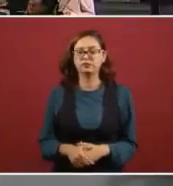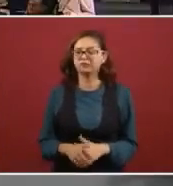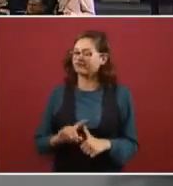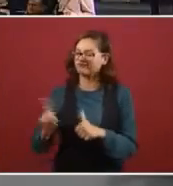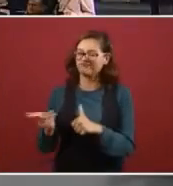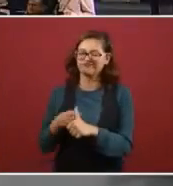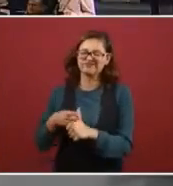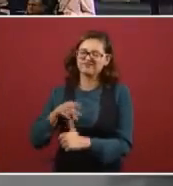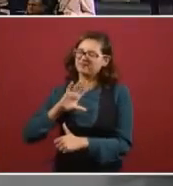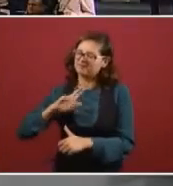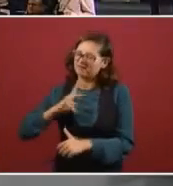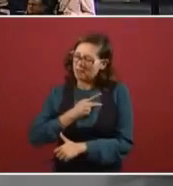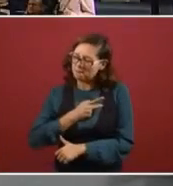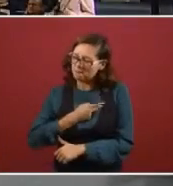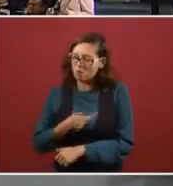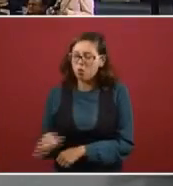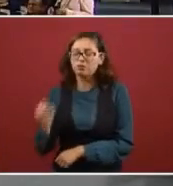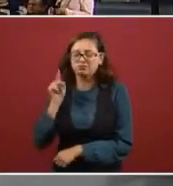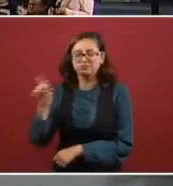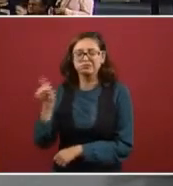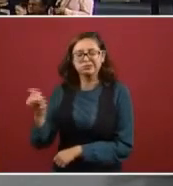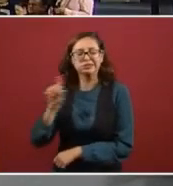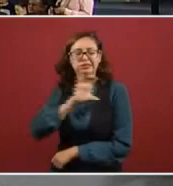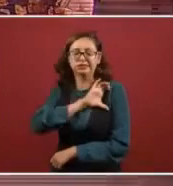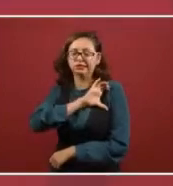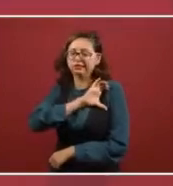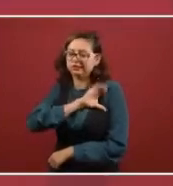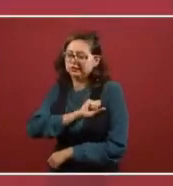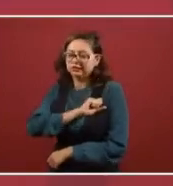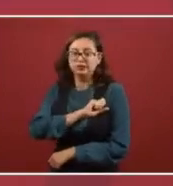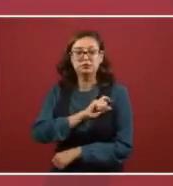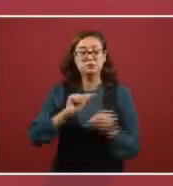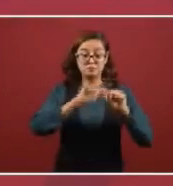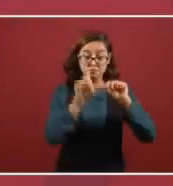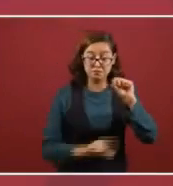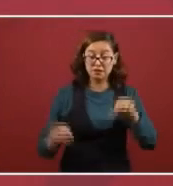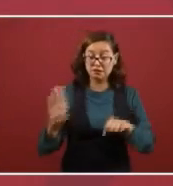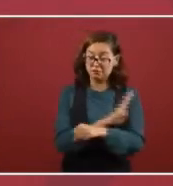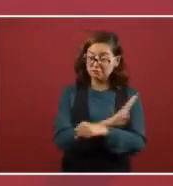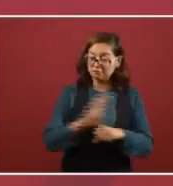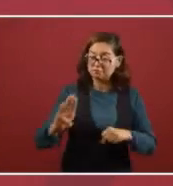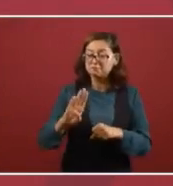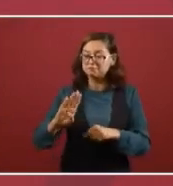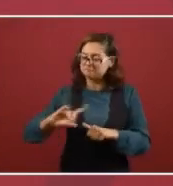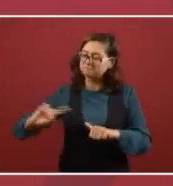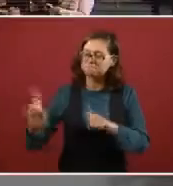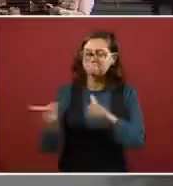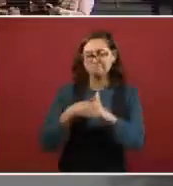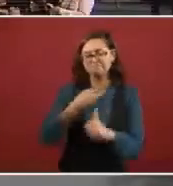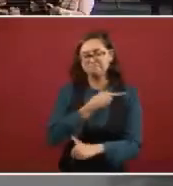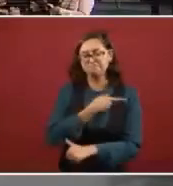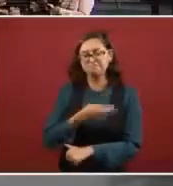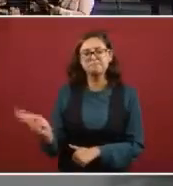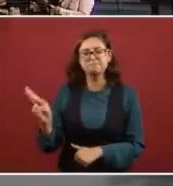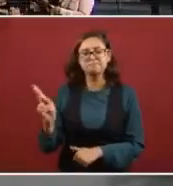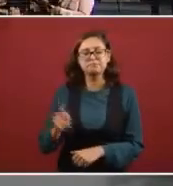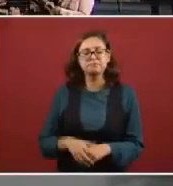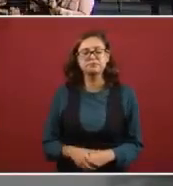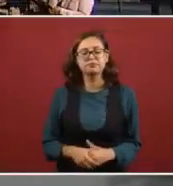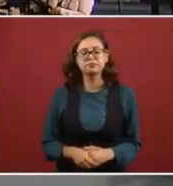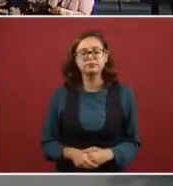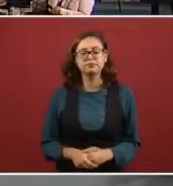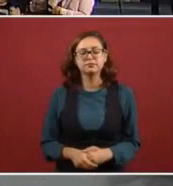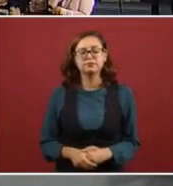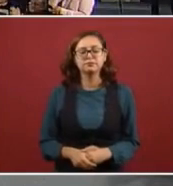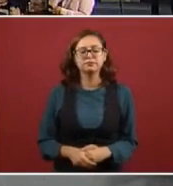predilectos the predilected, or the de predilect. todos, primero los pobres. First, the poor.